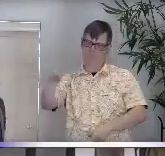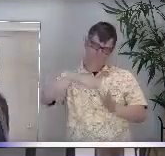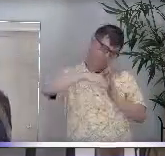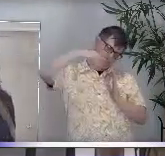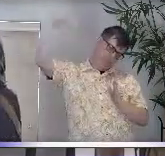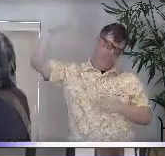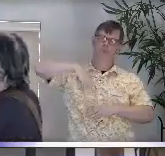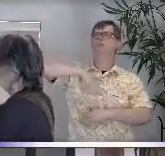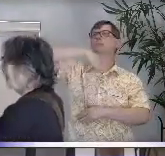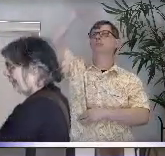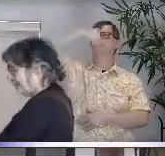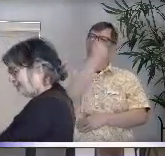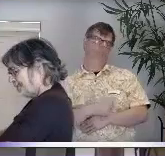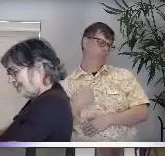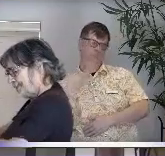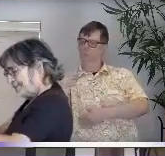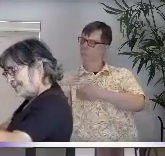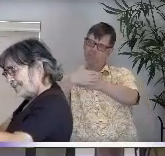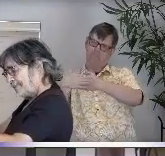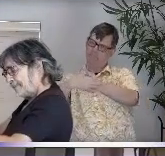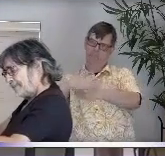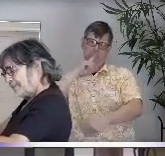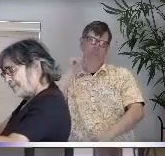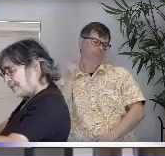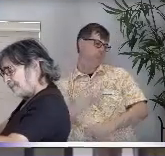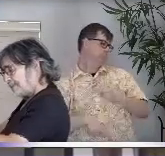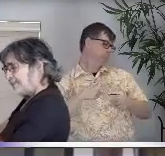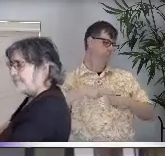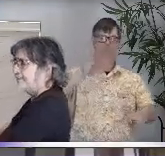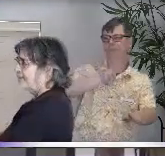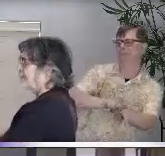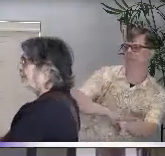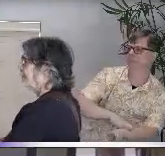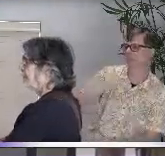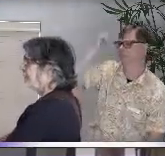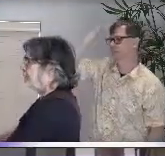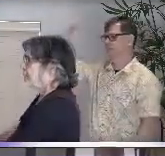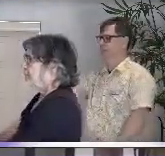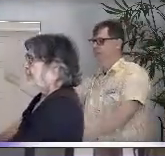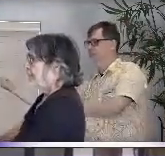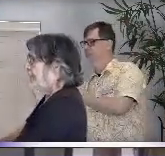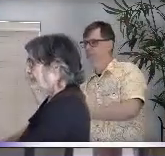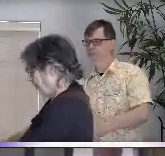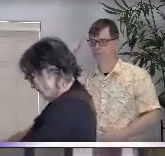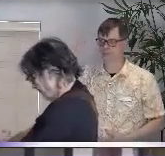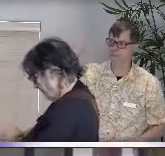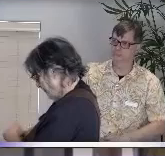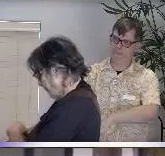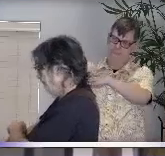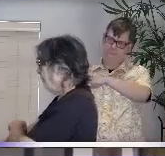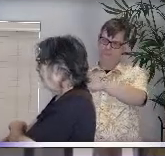higher self knows no bounds. Only the personality, the conditioned mind, the brain thinks in limitations.